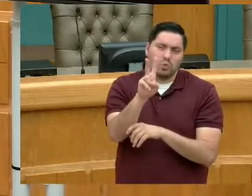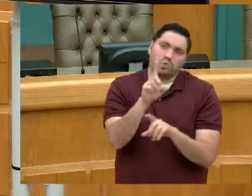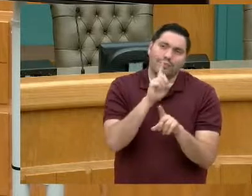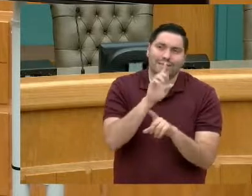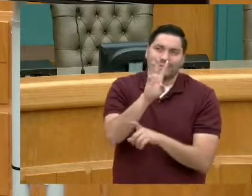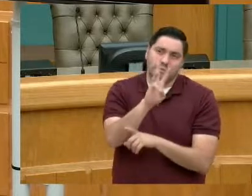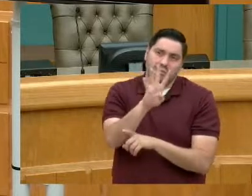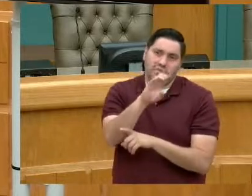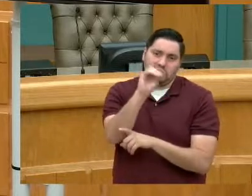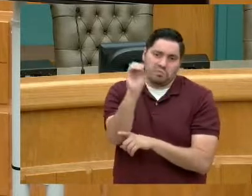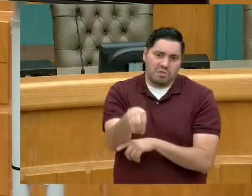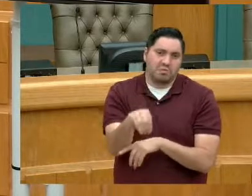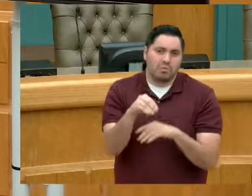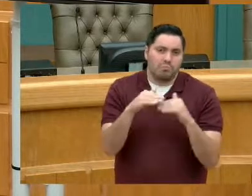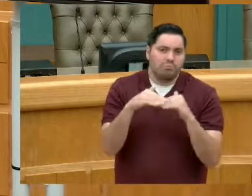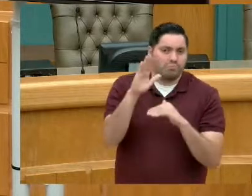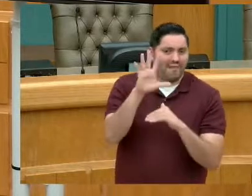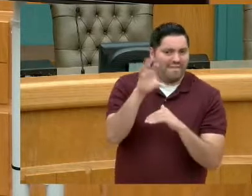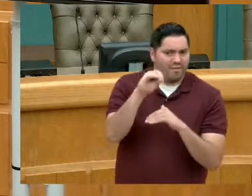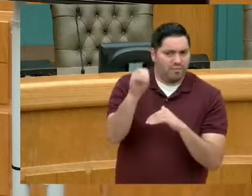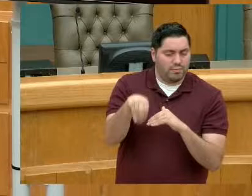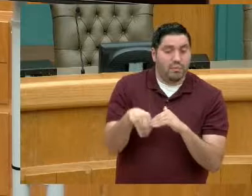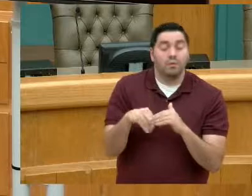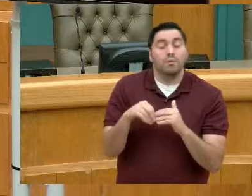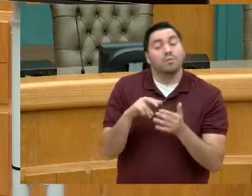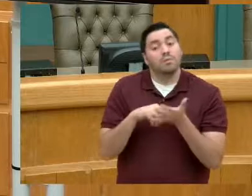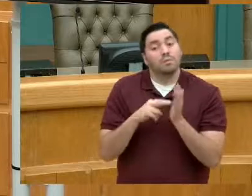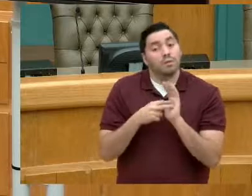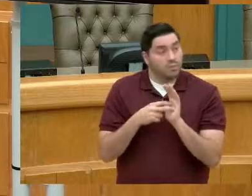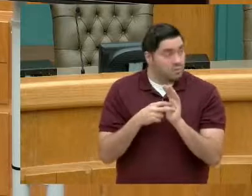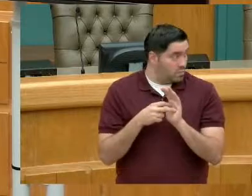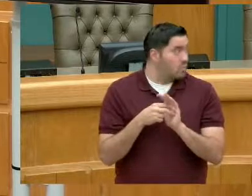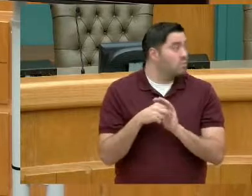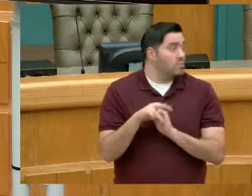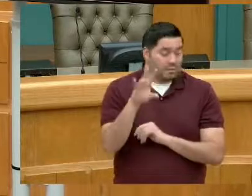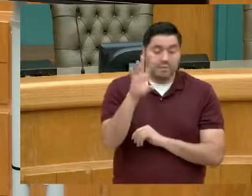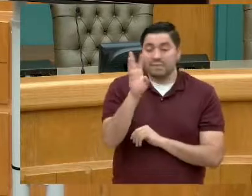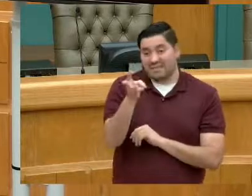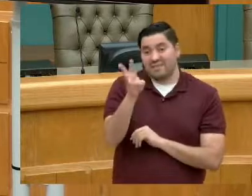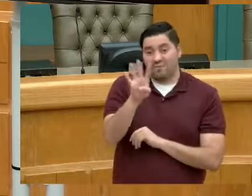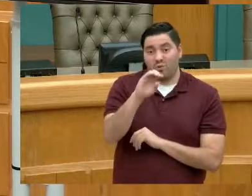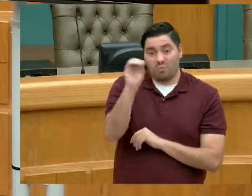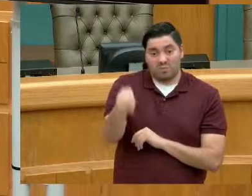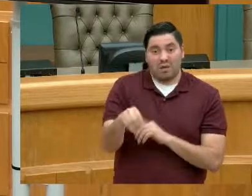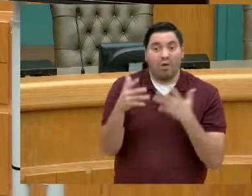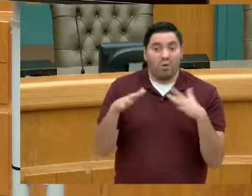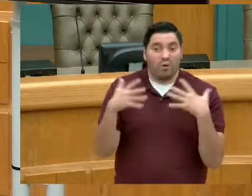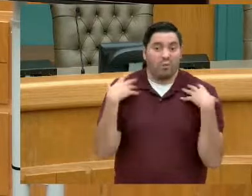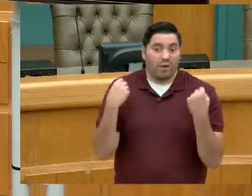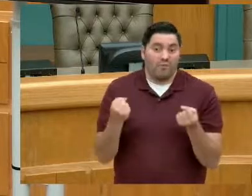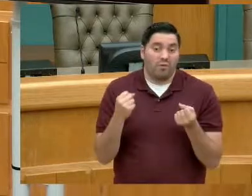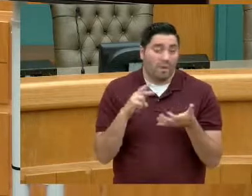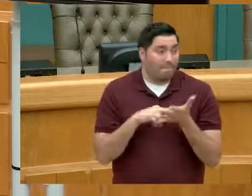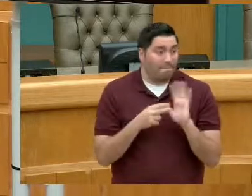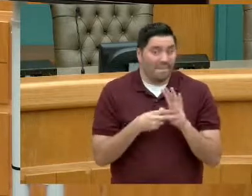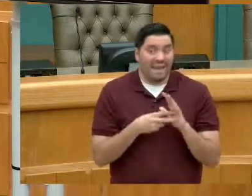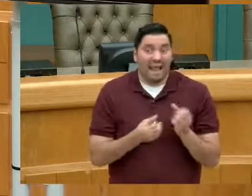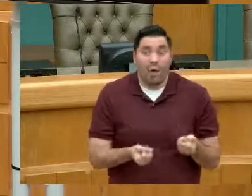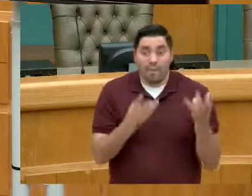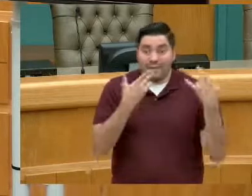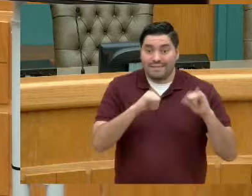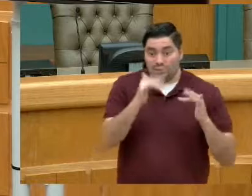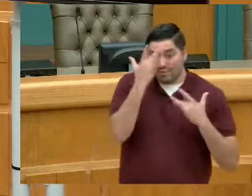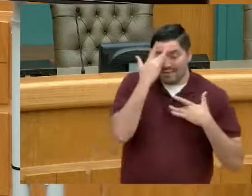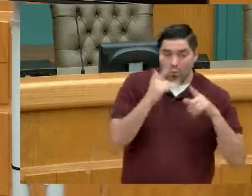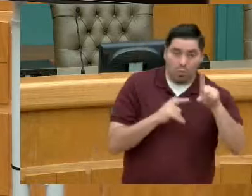64%, more than 50%, so 64% of the persons have recovered to date. And that leaves us 110 active